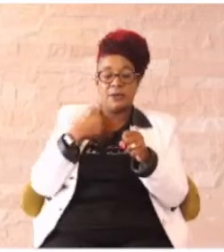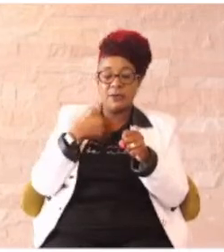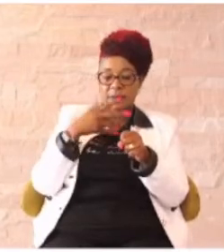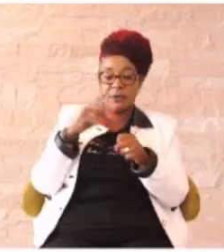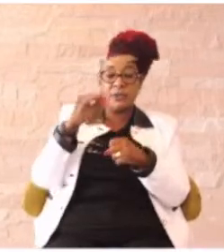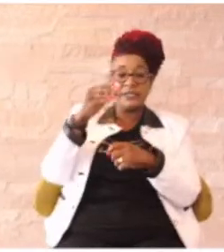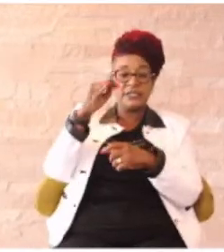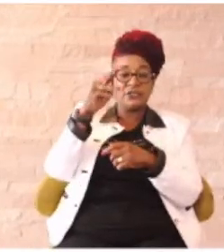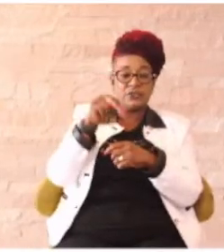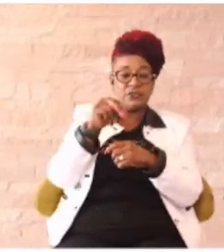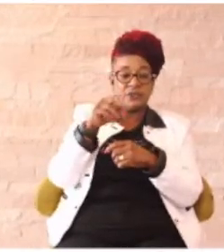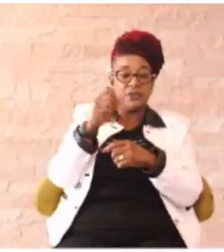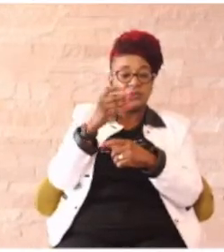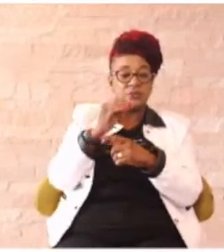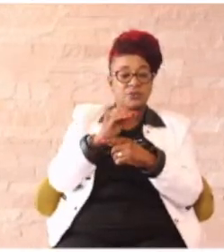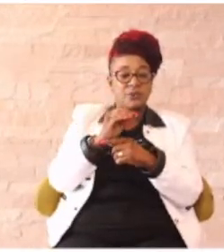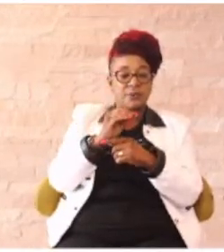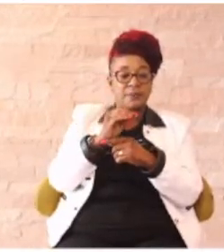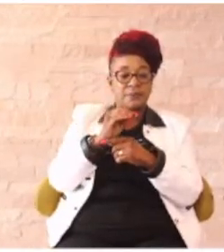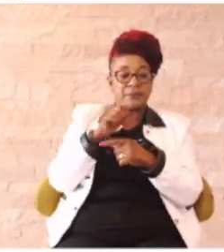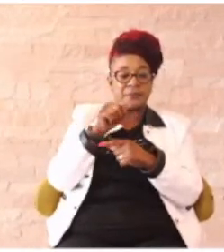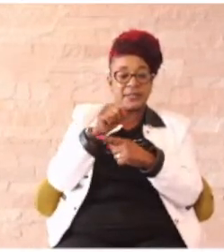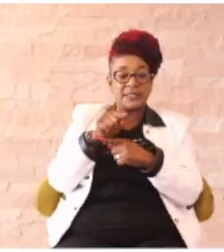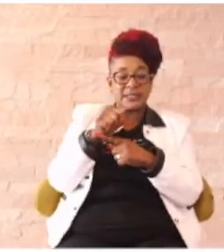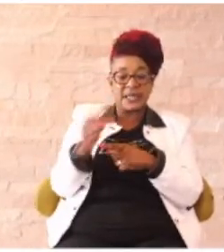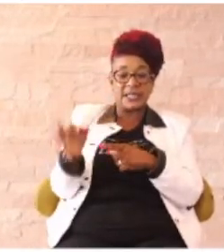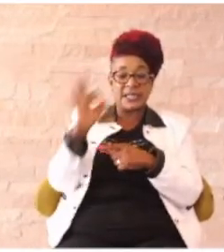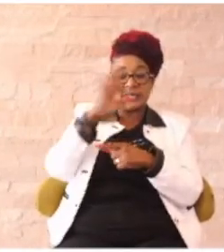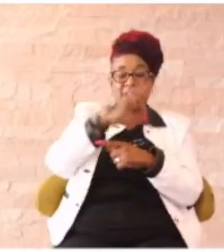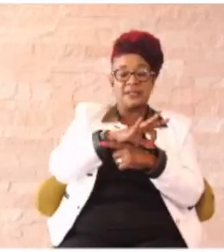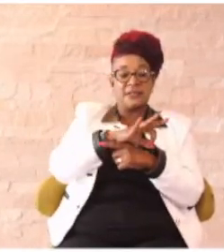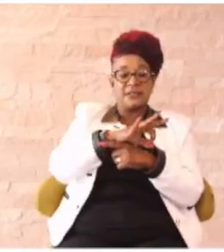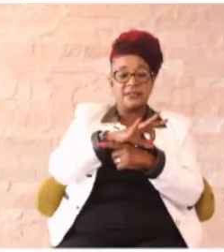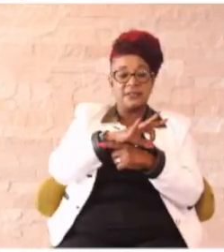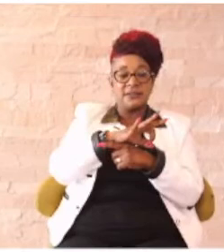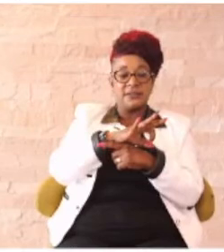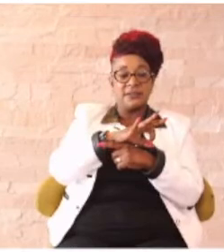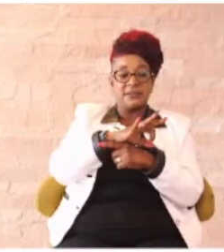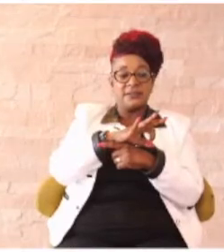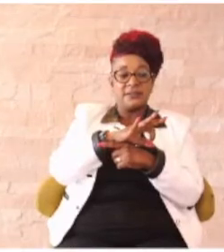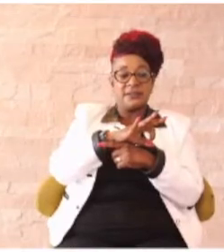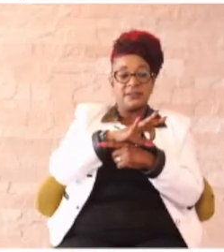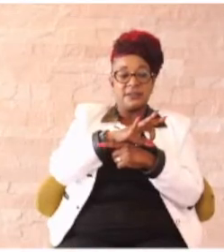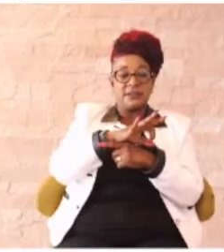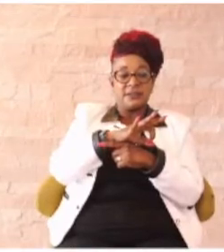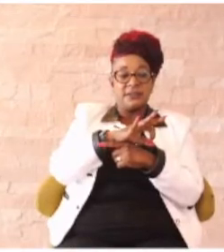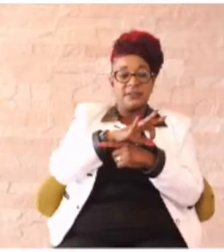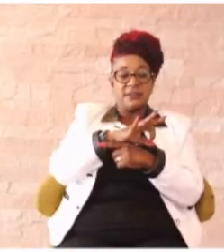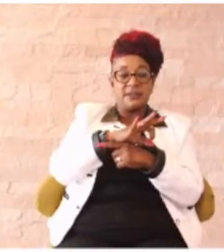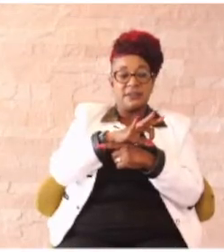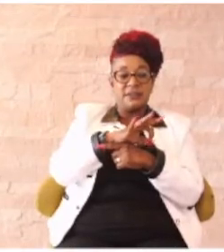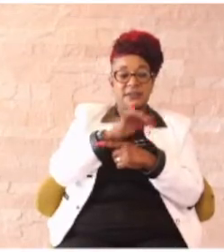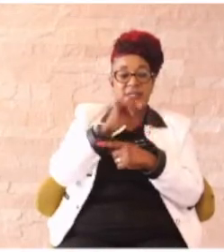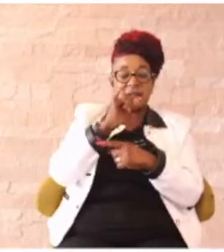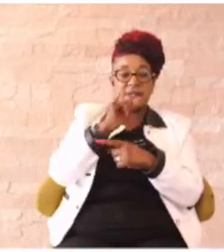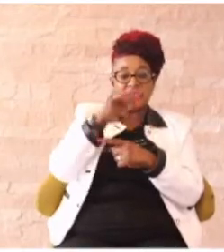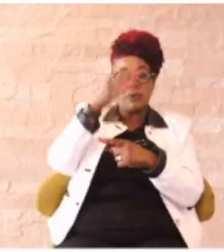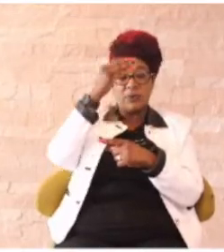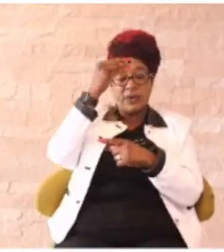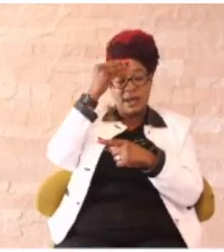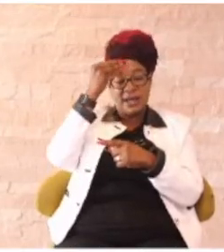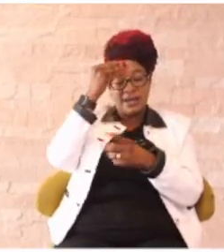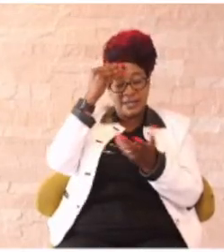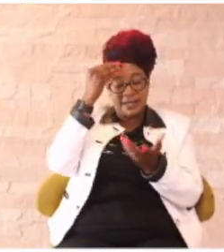constitutions. So these 3 days it is very learning, it is